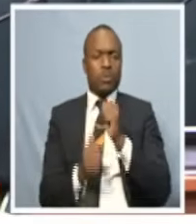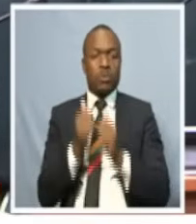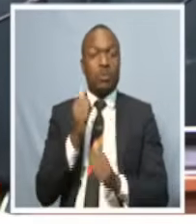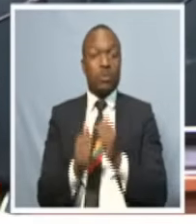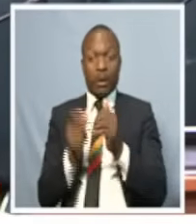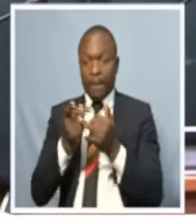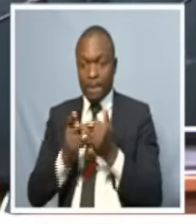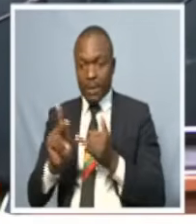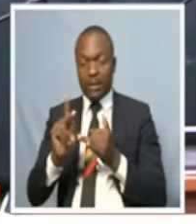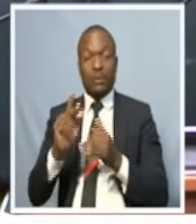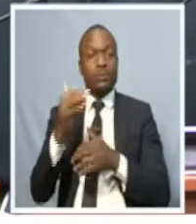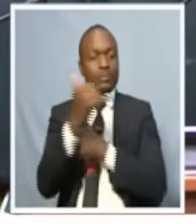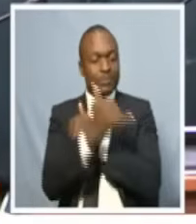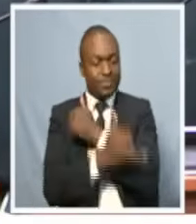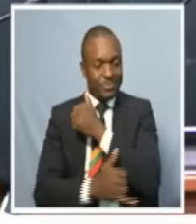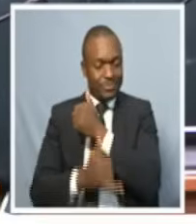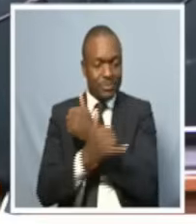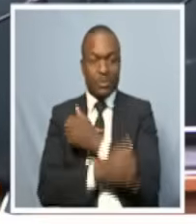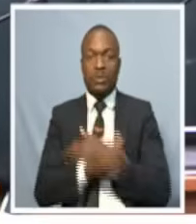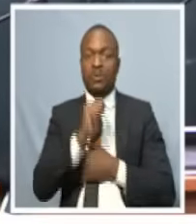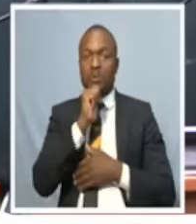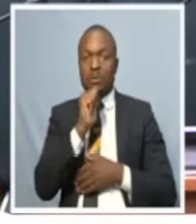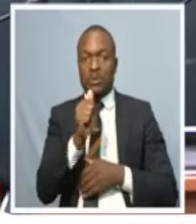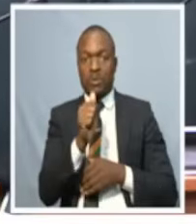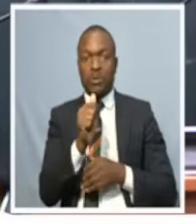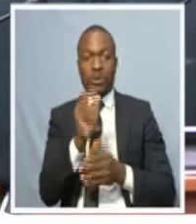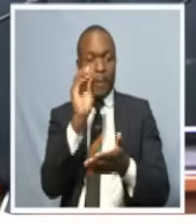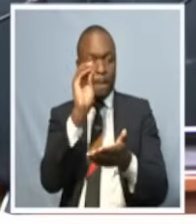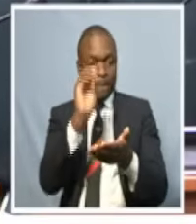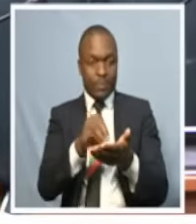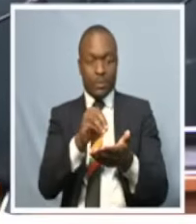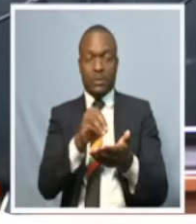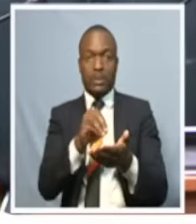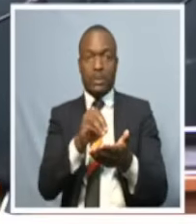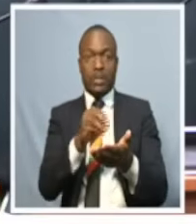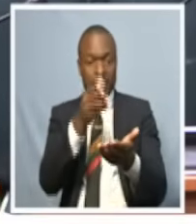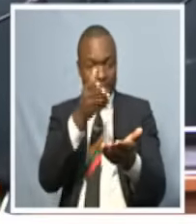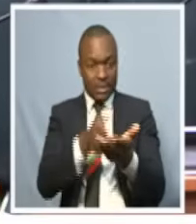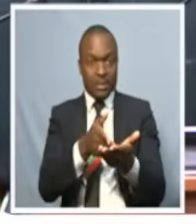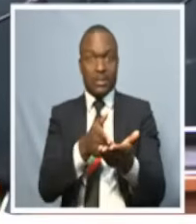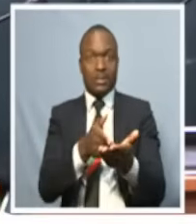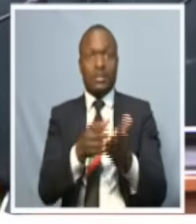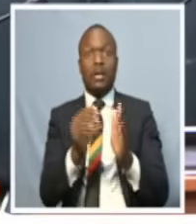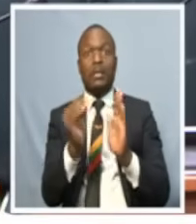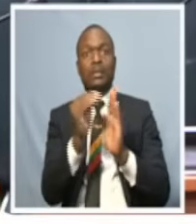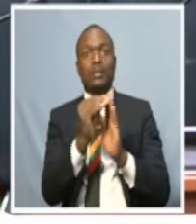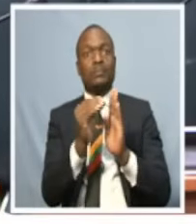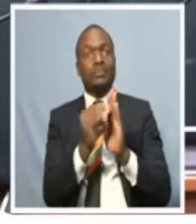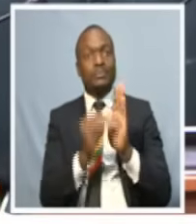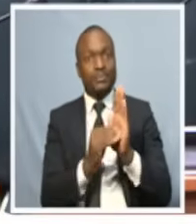part of the country is not reflected in this particular recruitment.